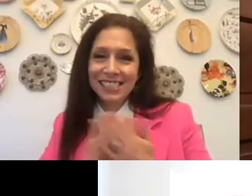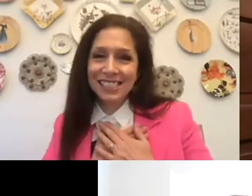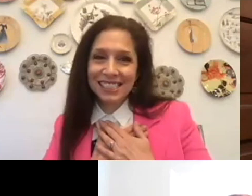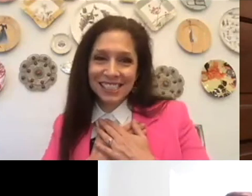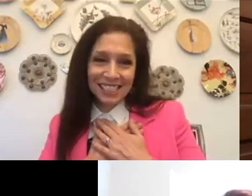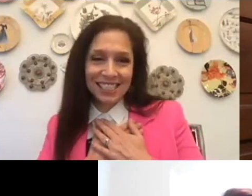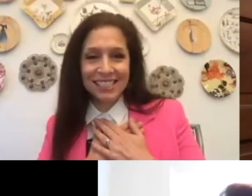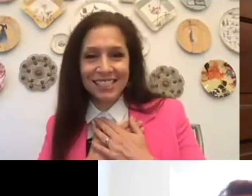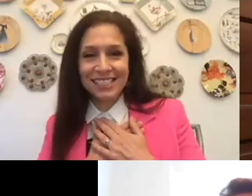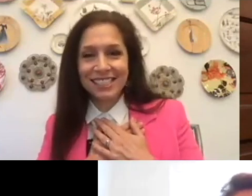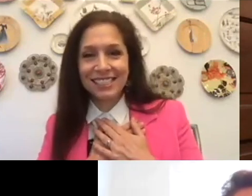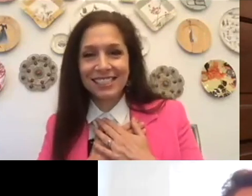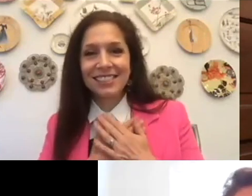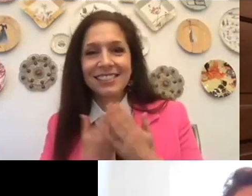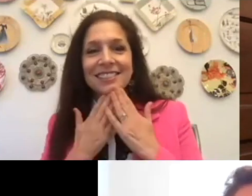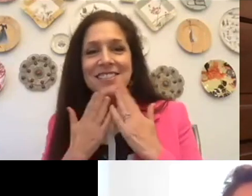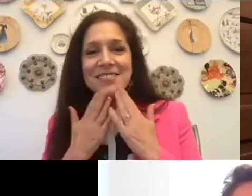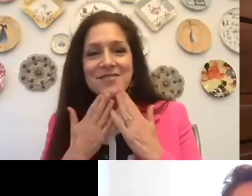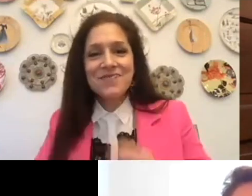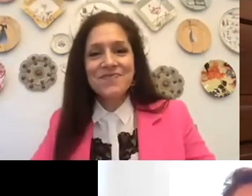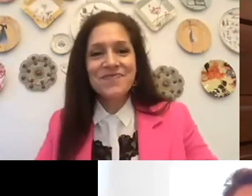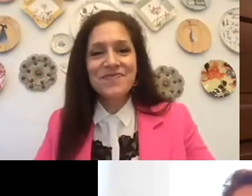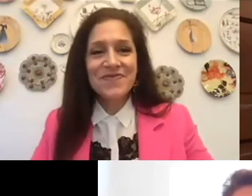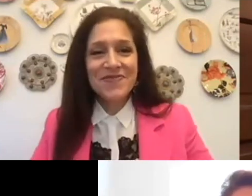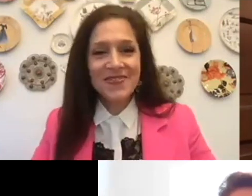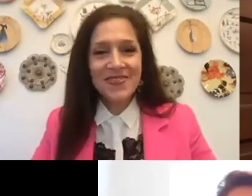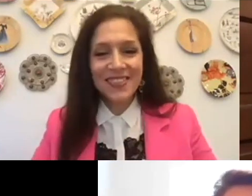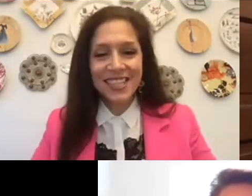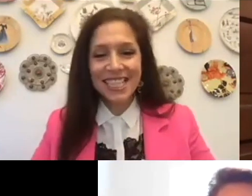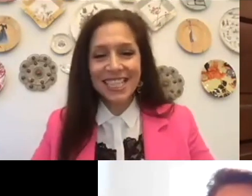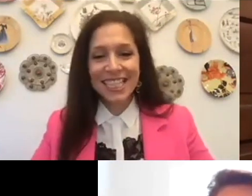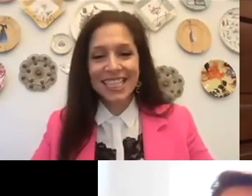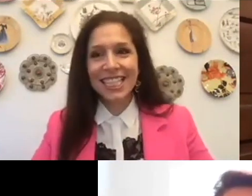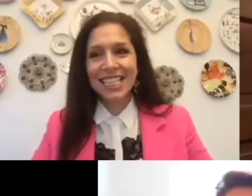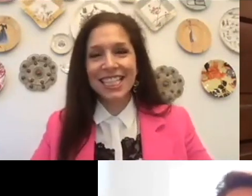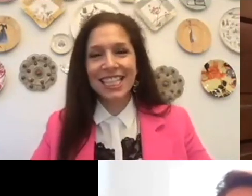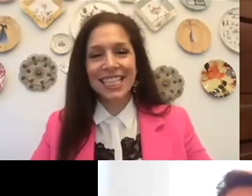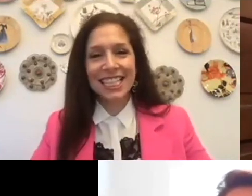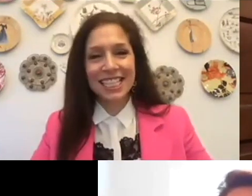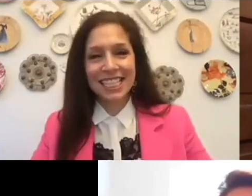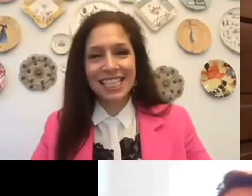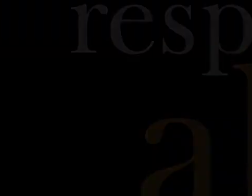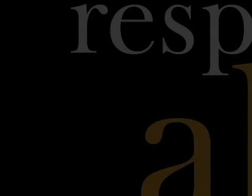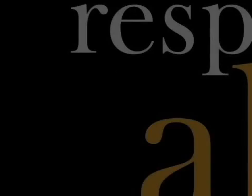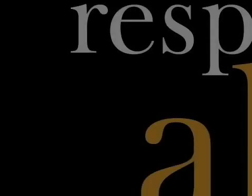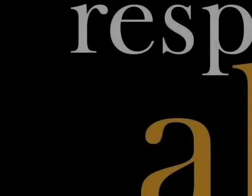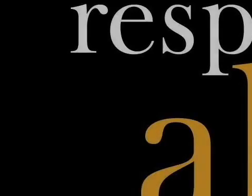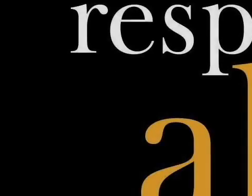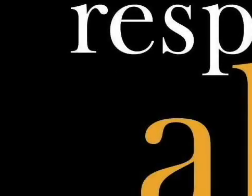Thank you. It's our pleasure. Thank you Thank so you. much. Thanks for having me. Thank you.